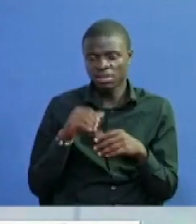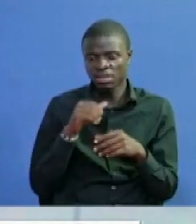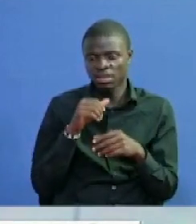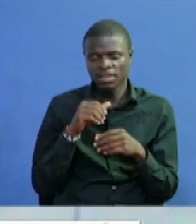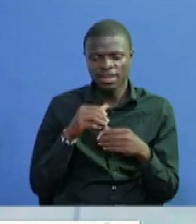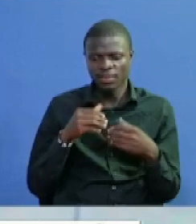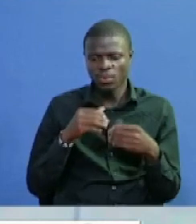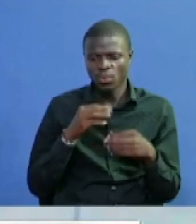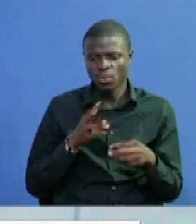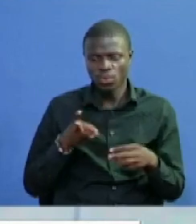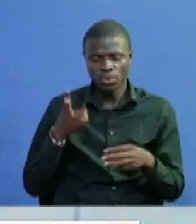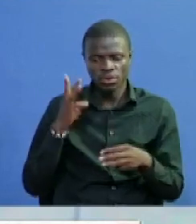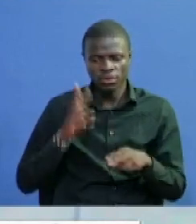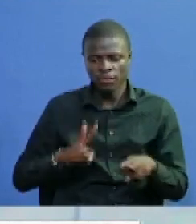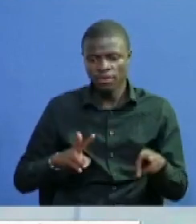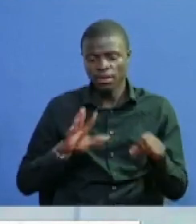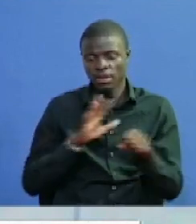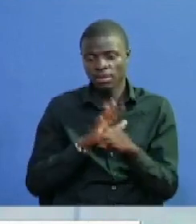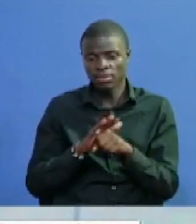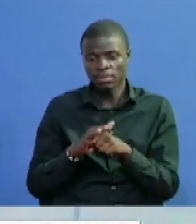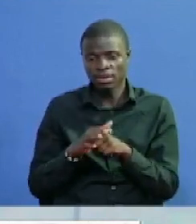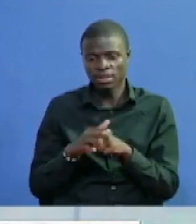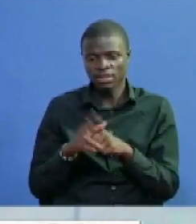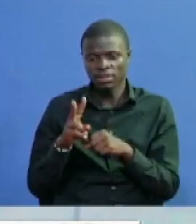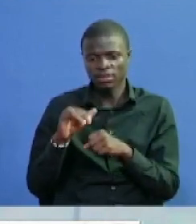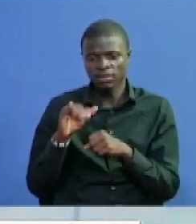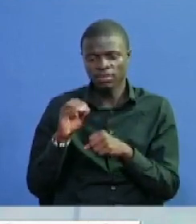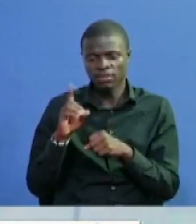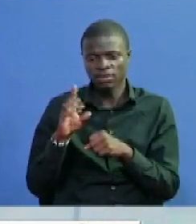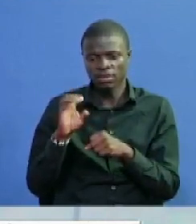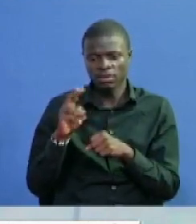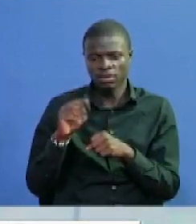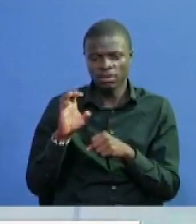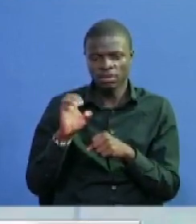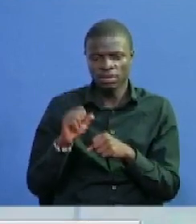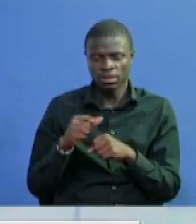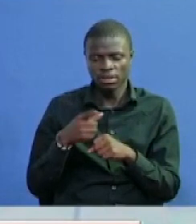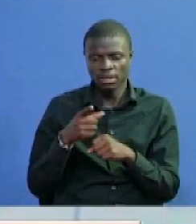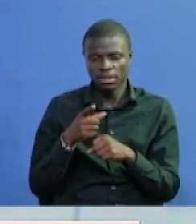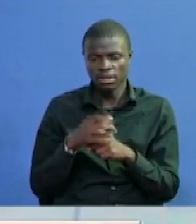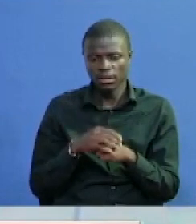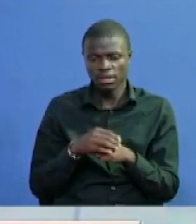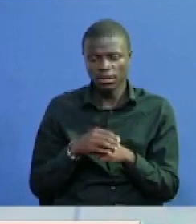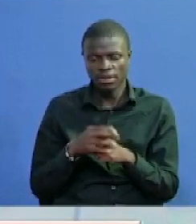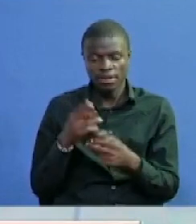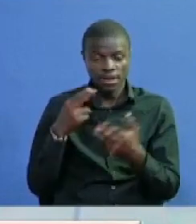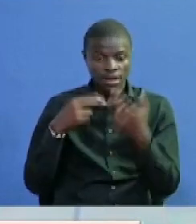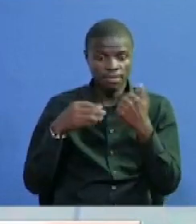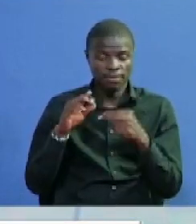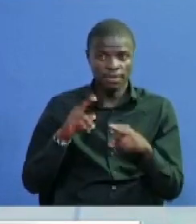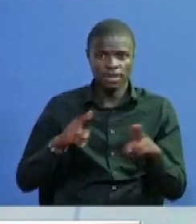of violence, which finally culminated into the intervention of the international